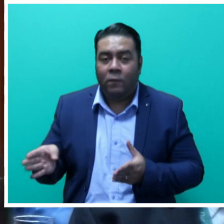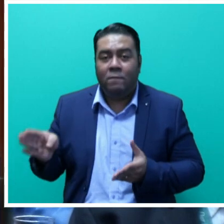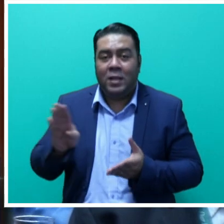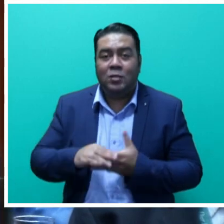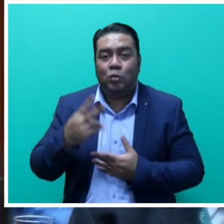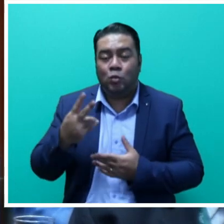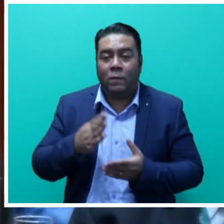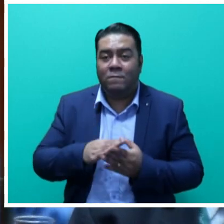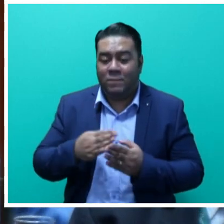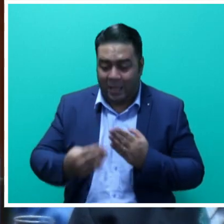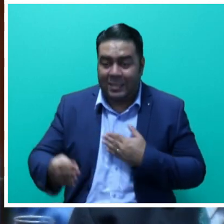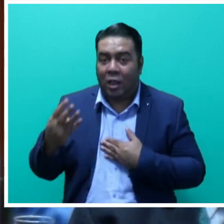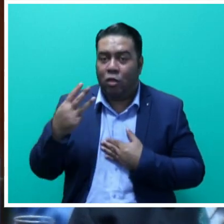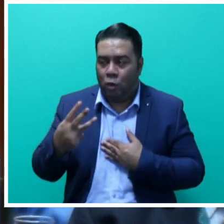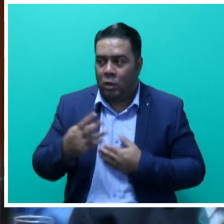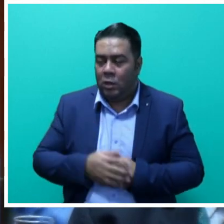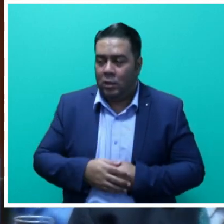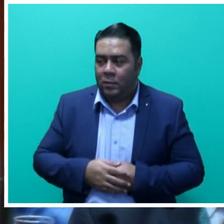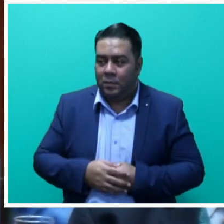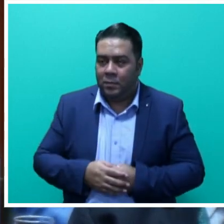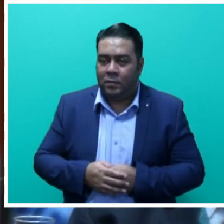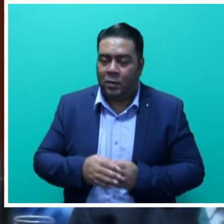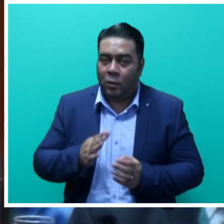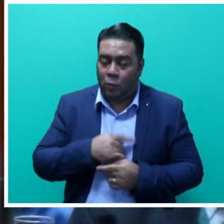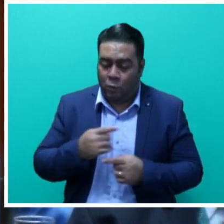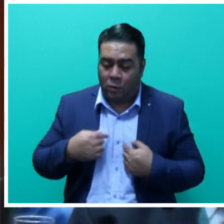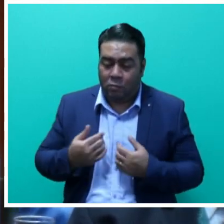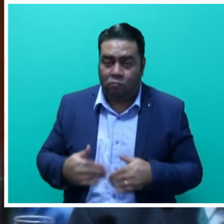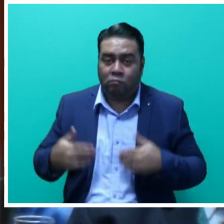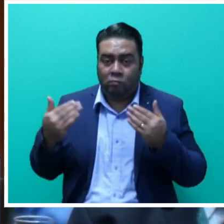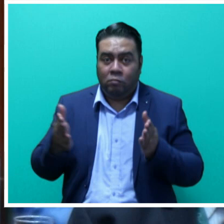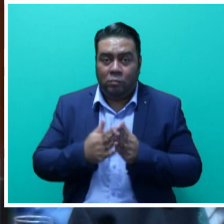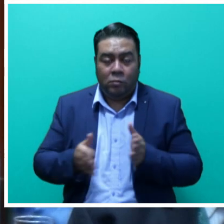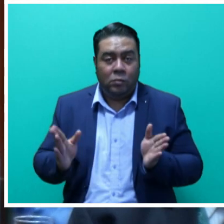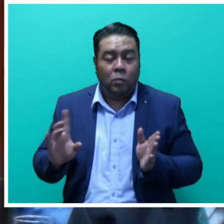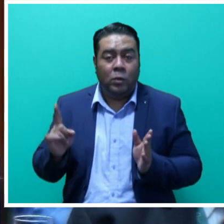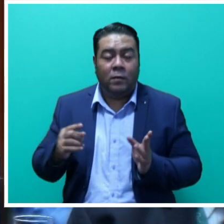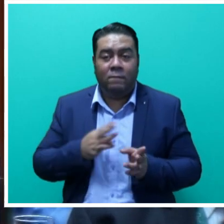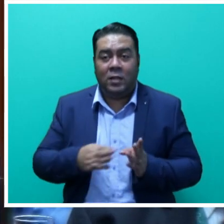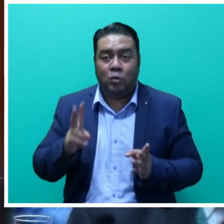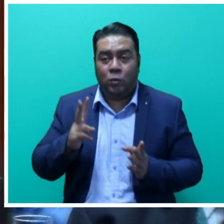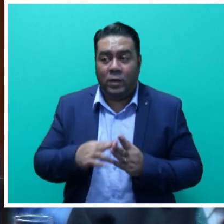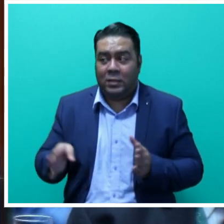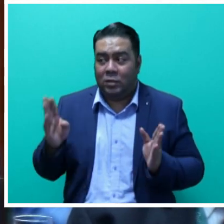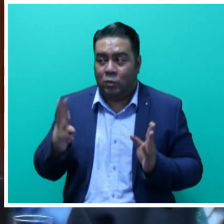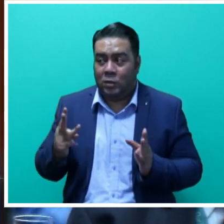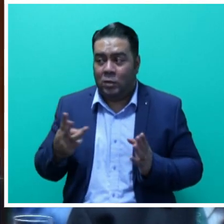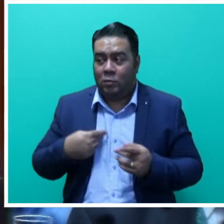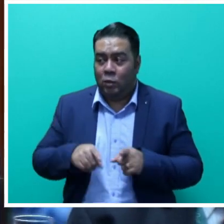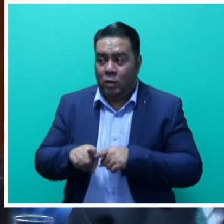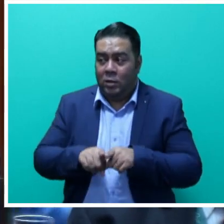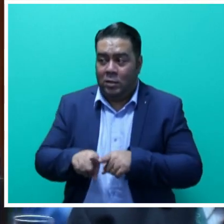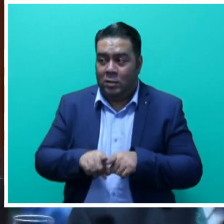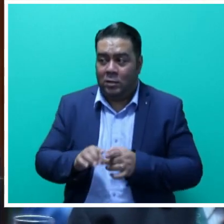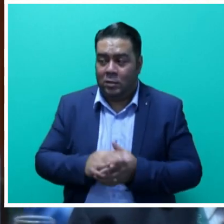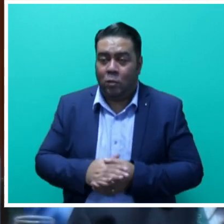3. Phase 1 will put the stage in place, and what we do in phase 2 and phase 3 is learn from phase 1. So for those